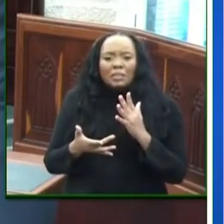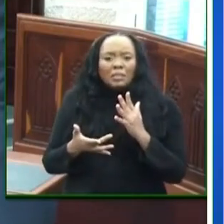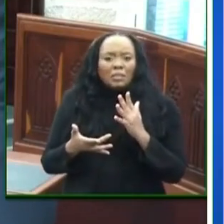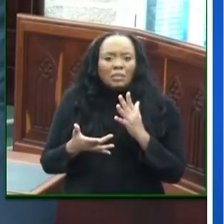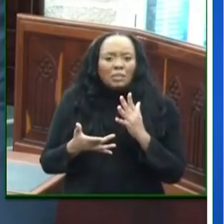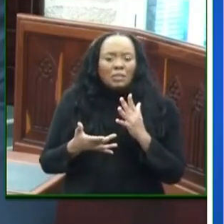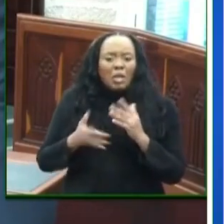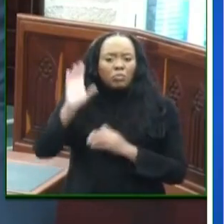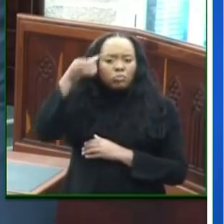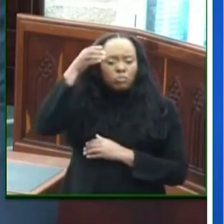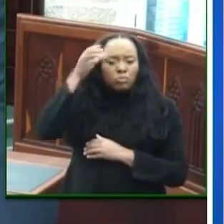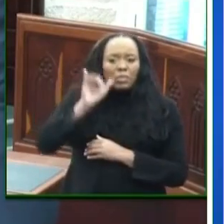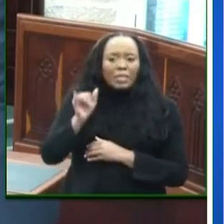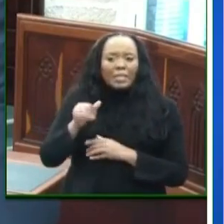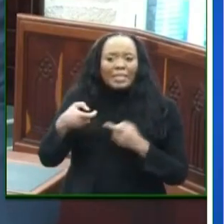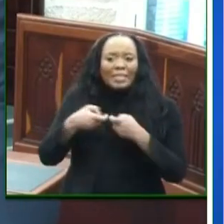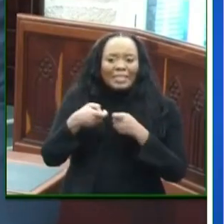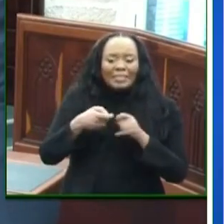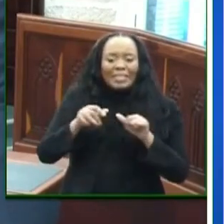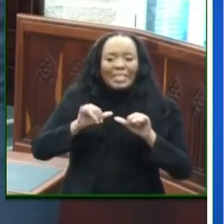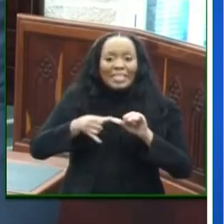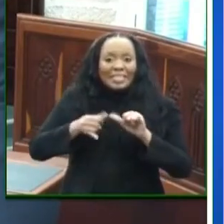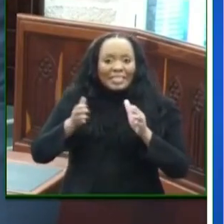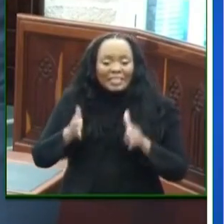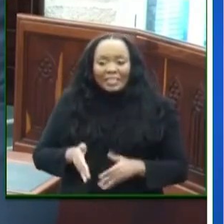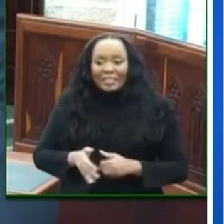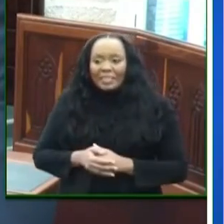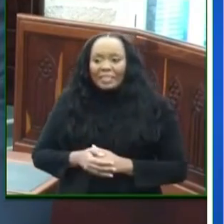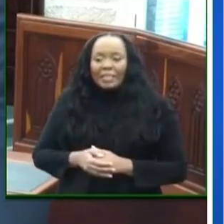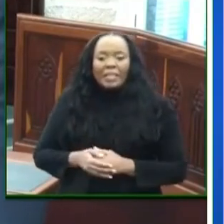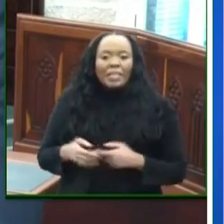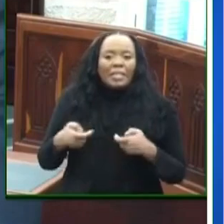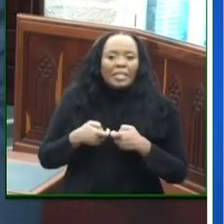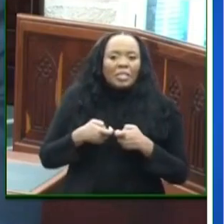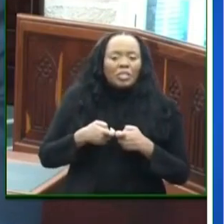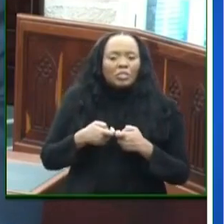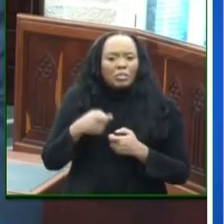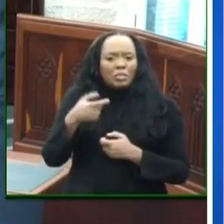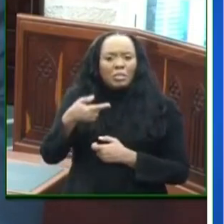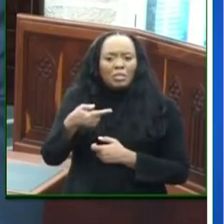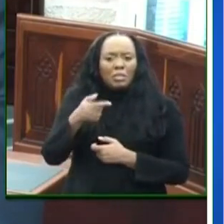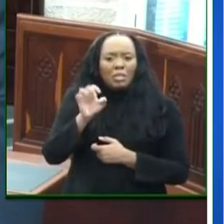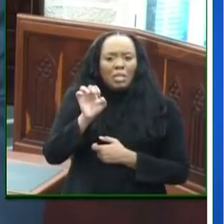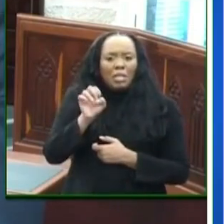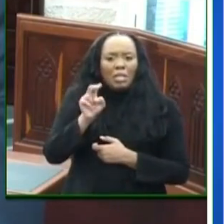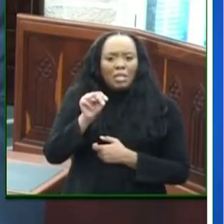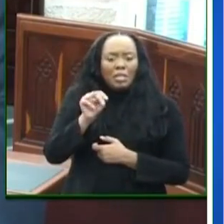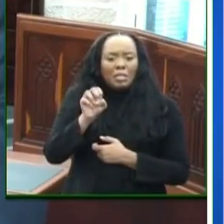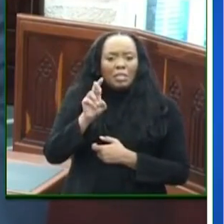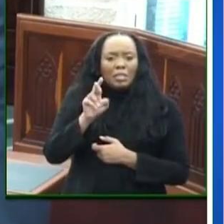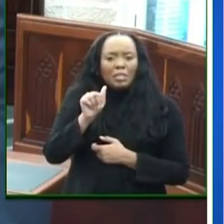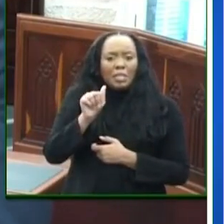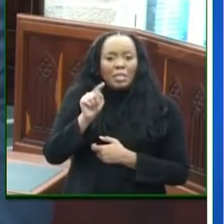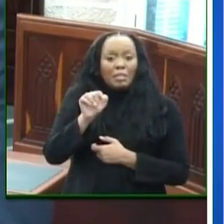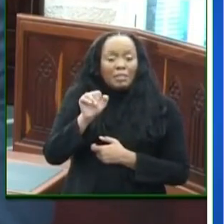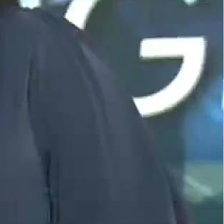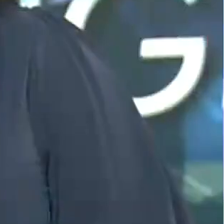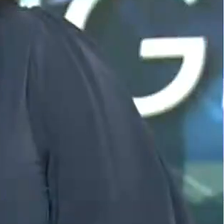engineers, electricity generation specialists, but we must do electricity generation planning.